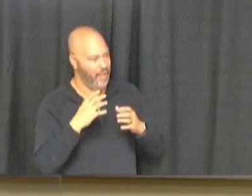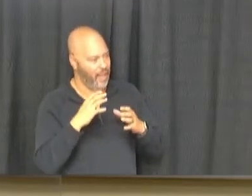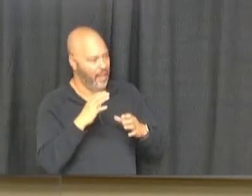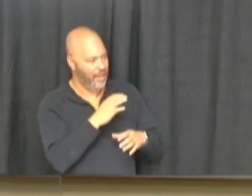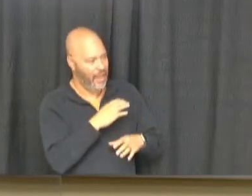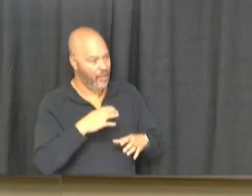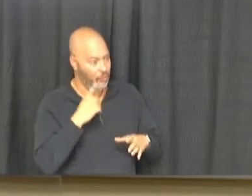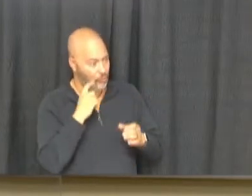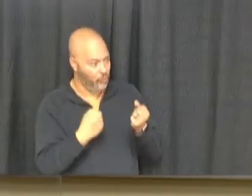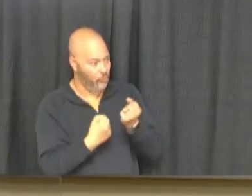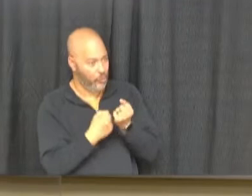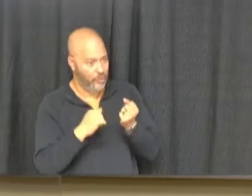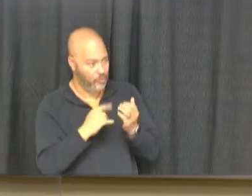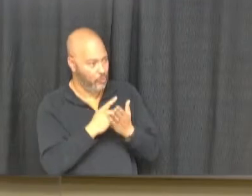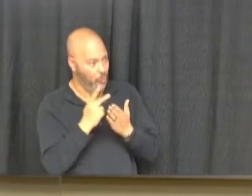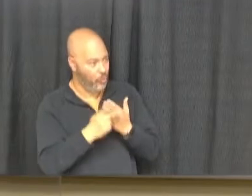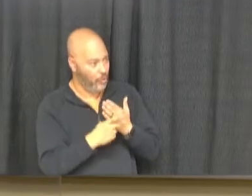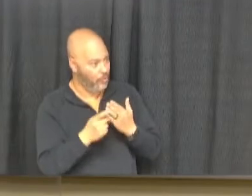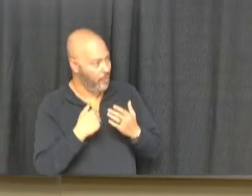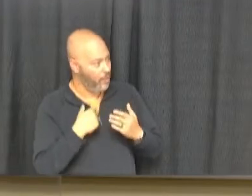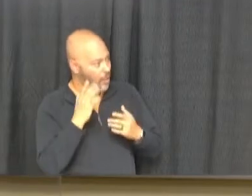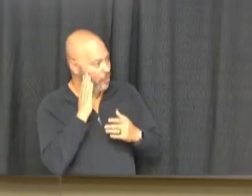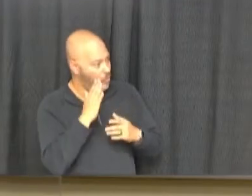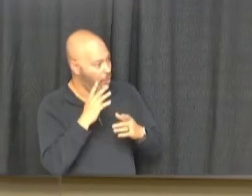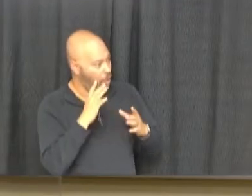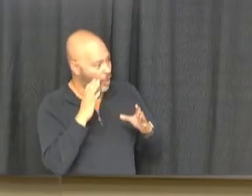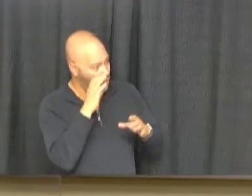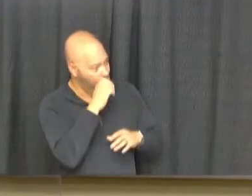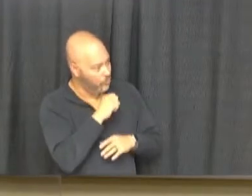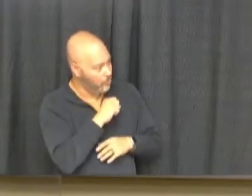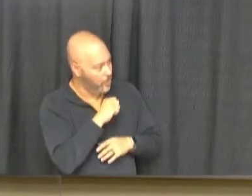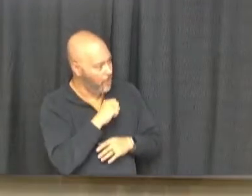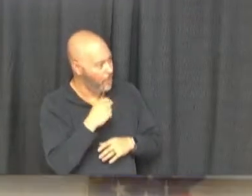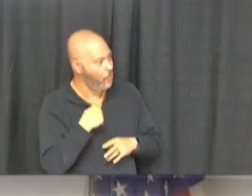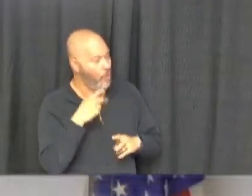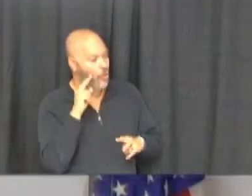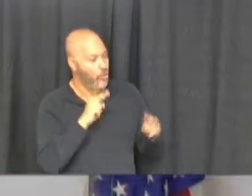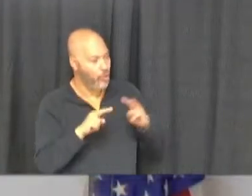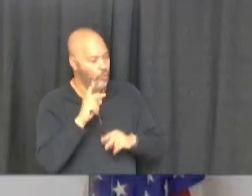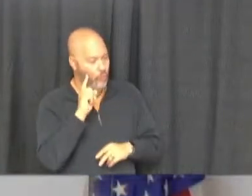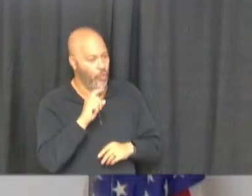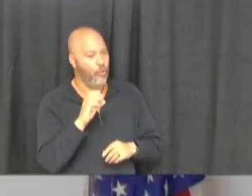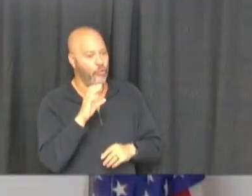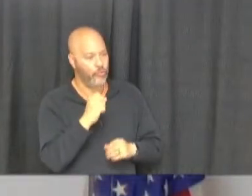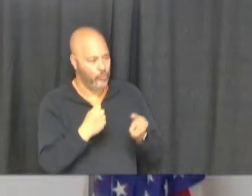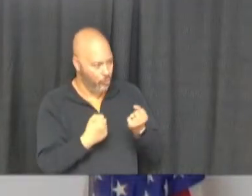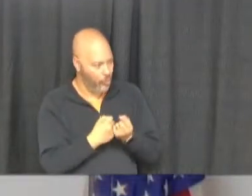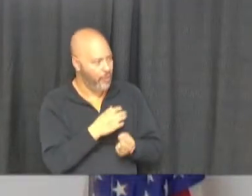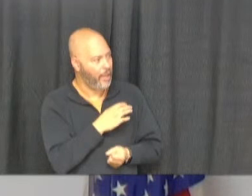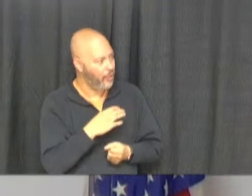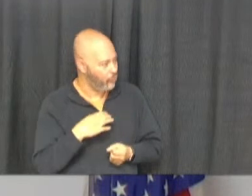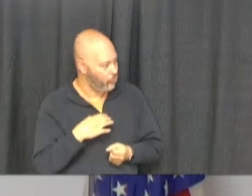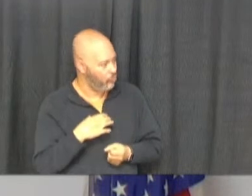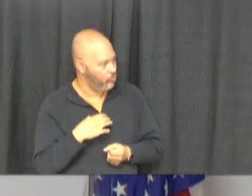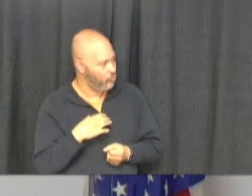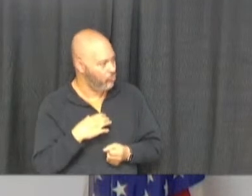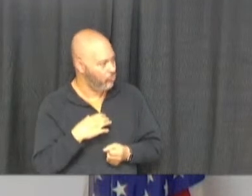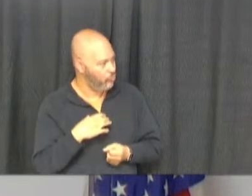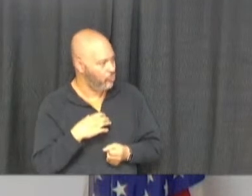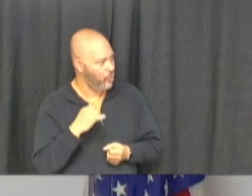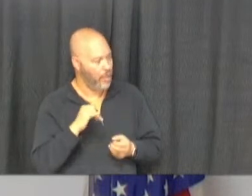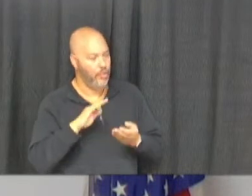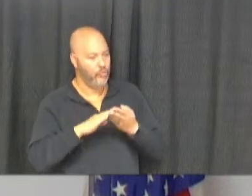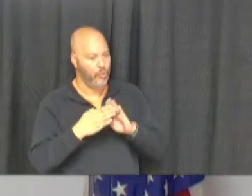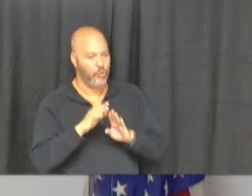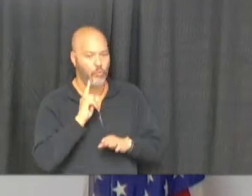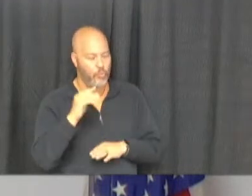support of this program. I assume that's already going to happen. We are looking for the support of the council, which means that the community